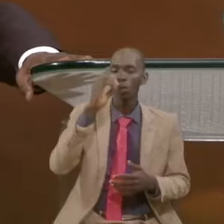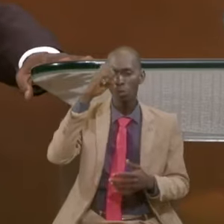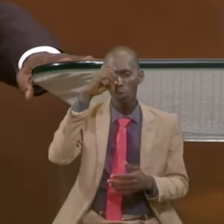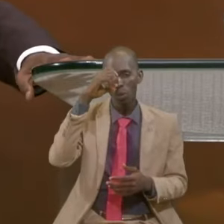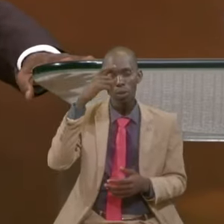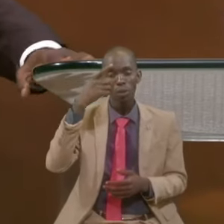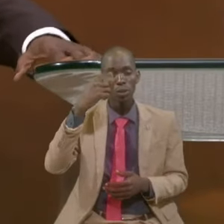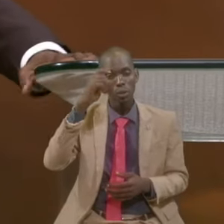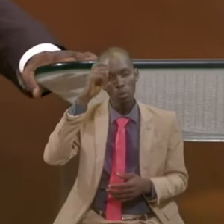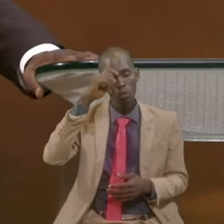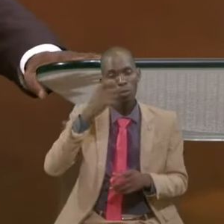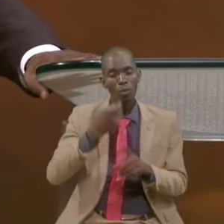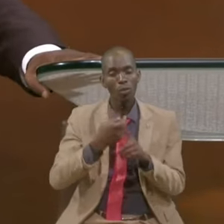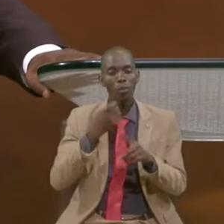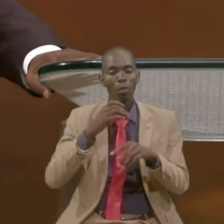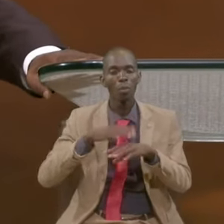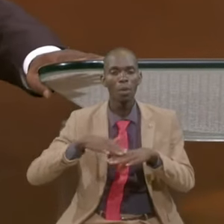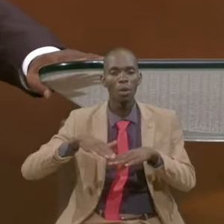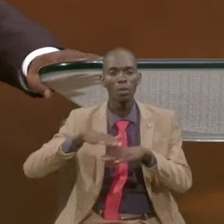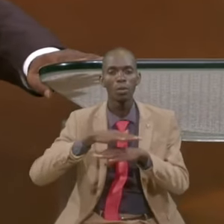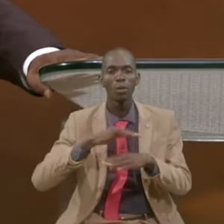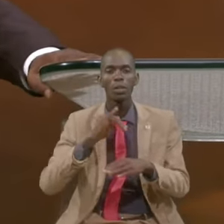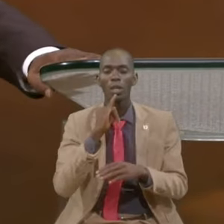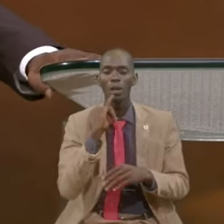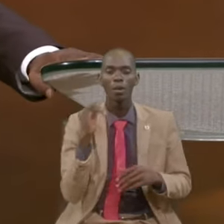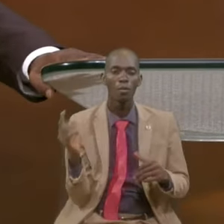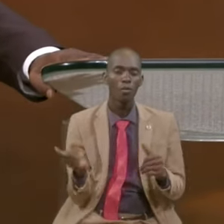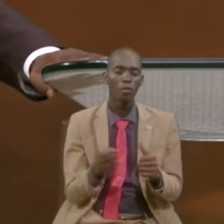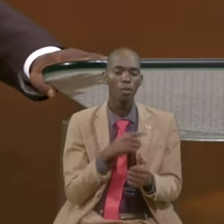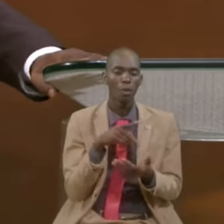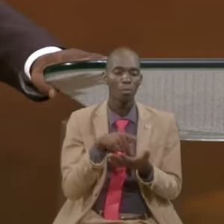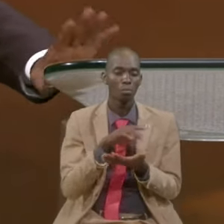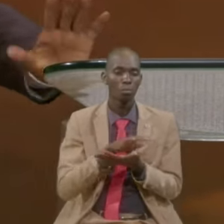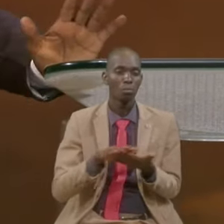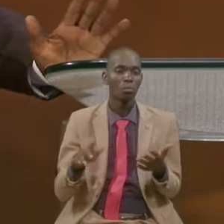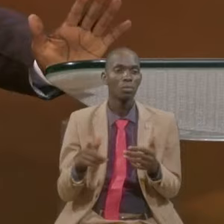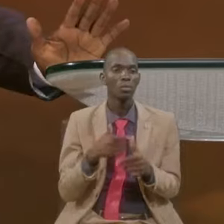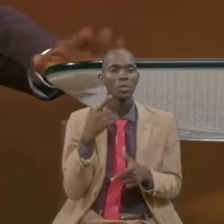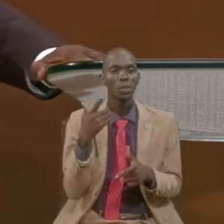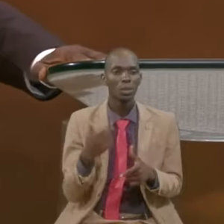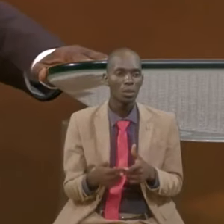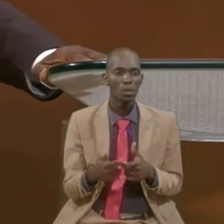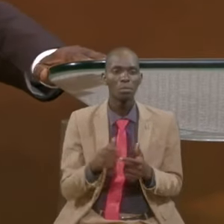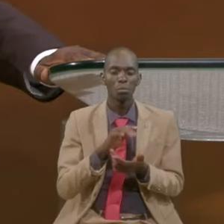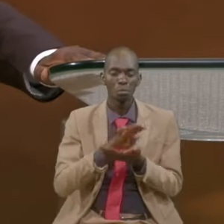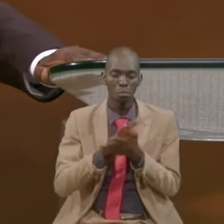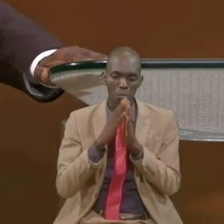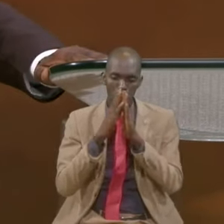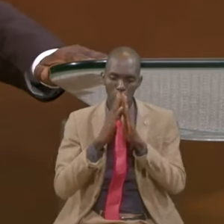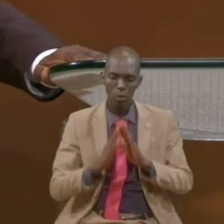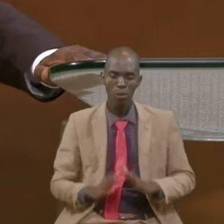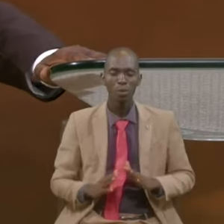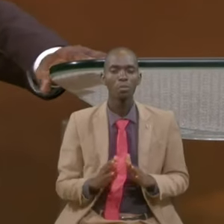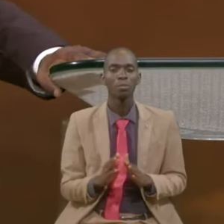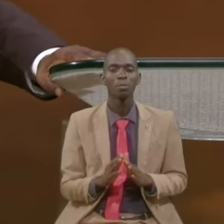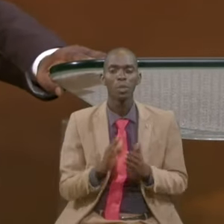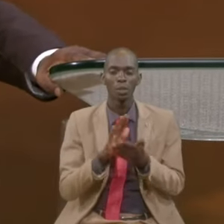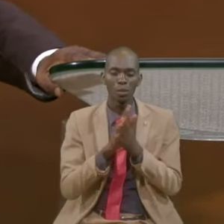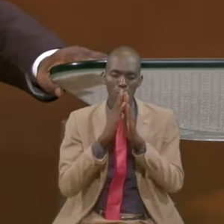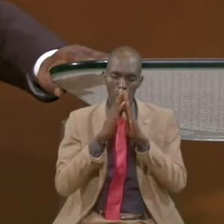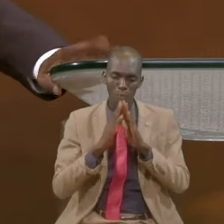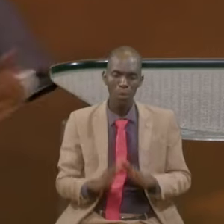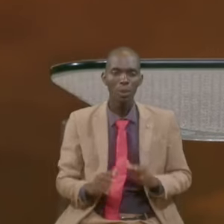wisdom from above is first pure, then peaceable.